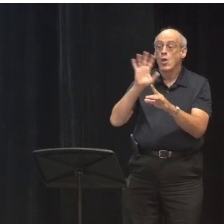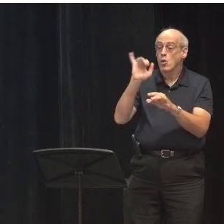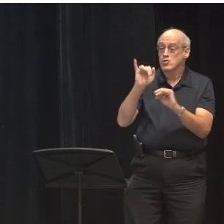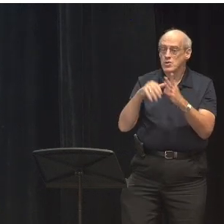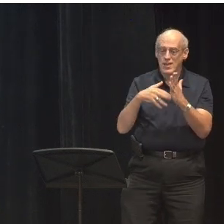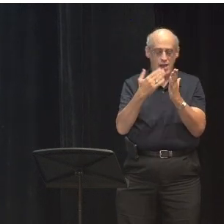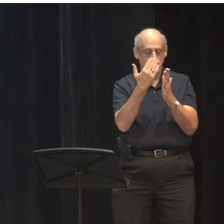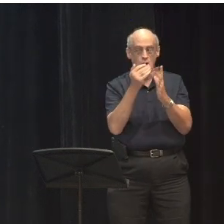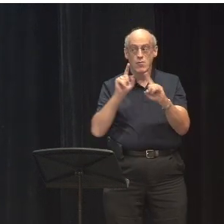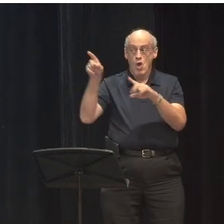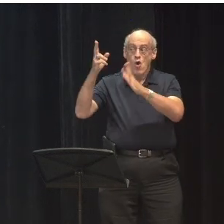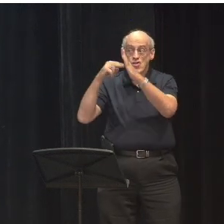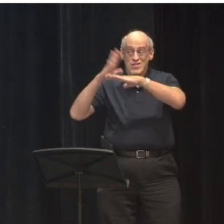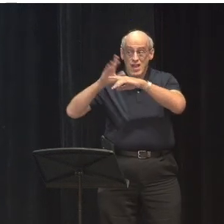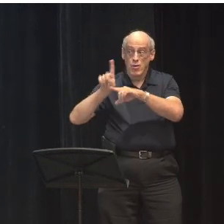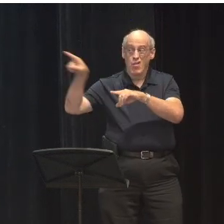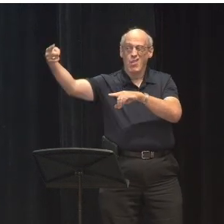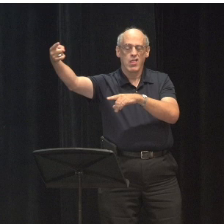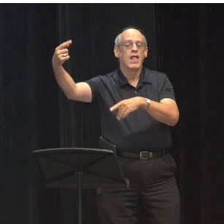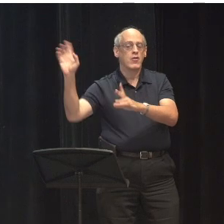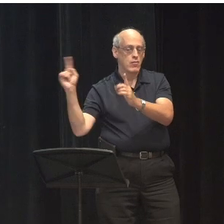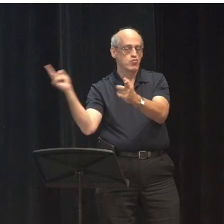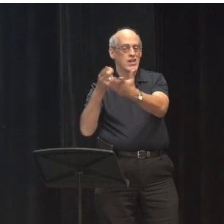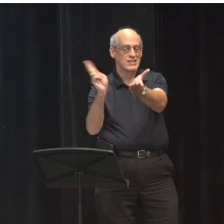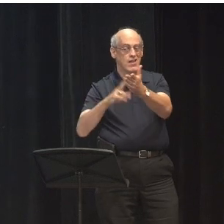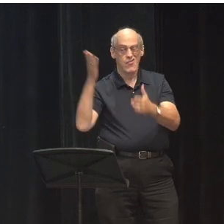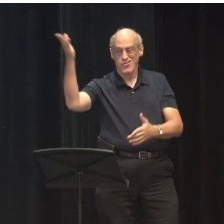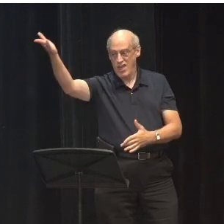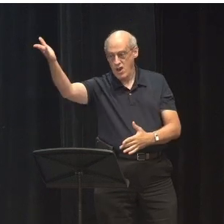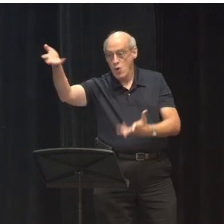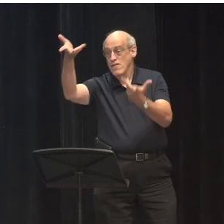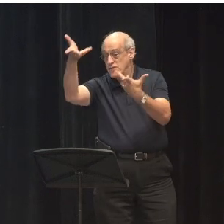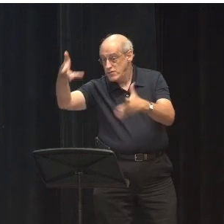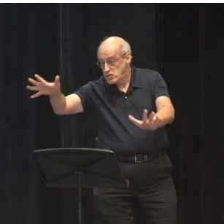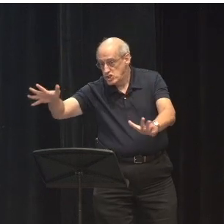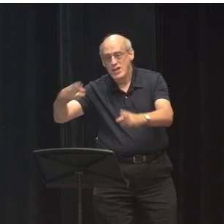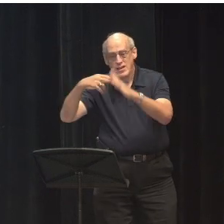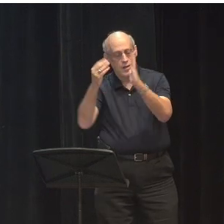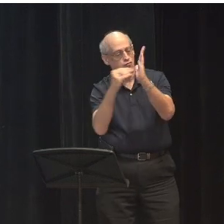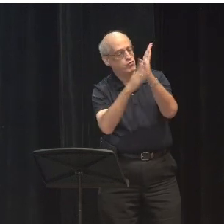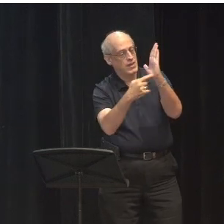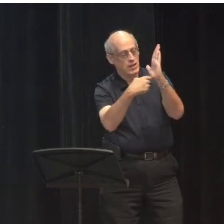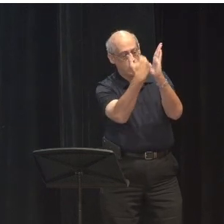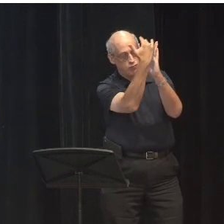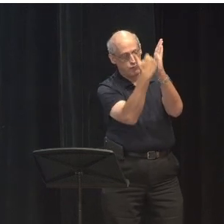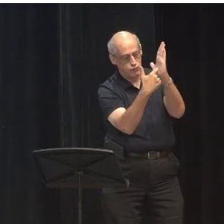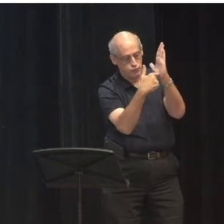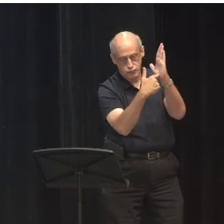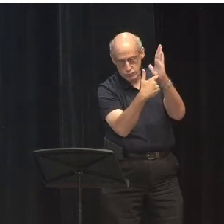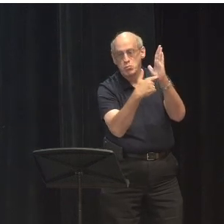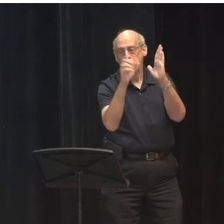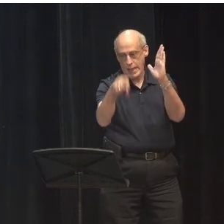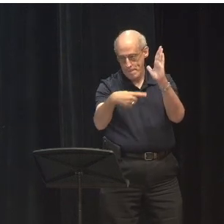the registration table that is just outside this room and sign up. Once registered, your name will then appear in the online